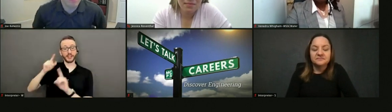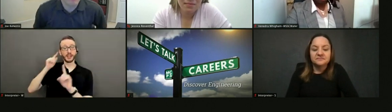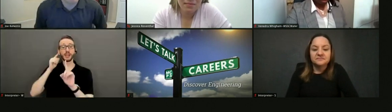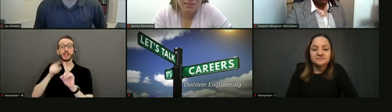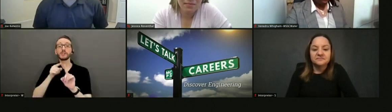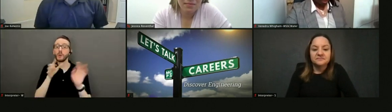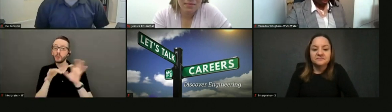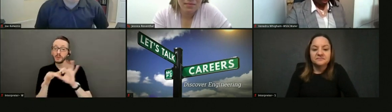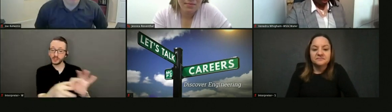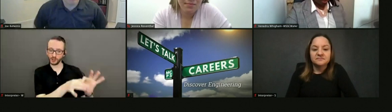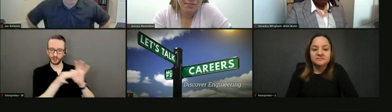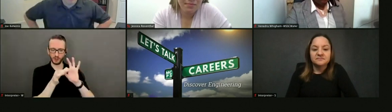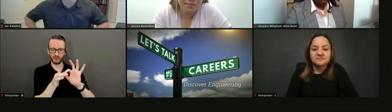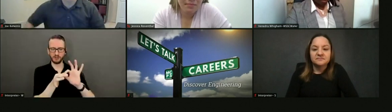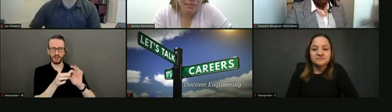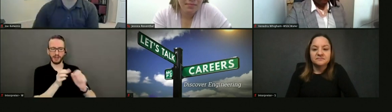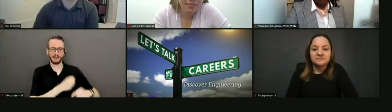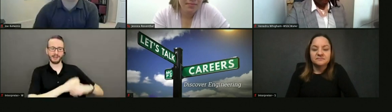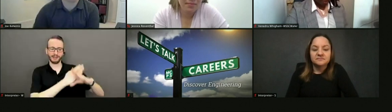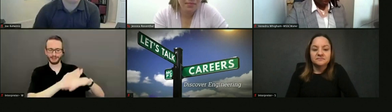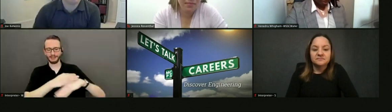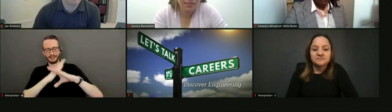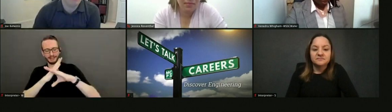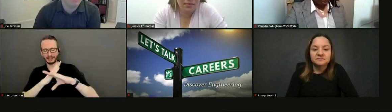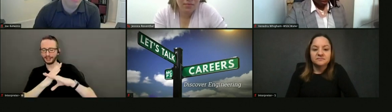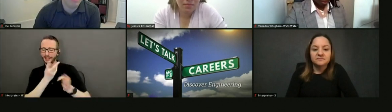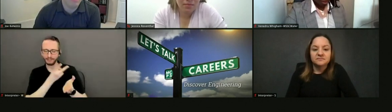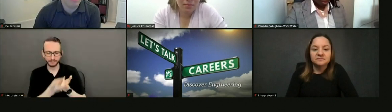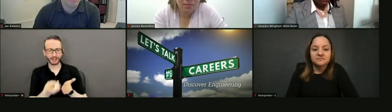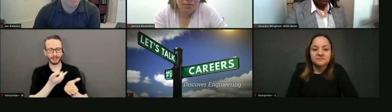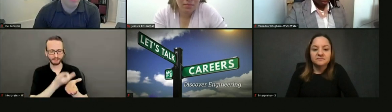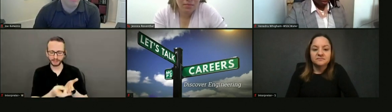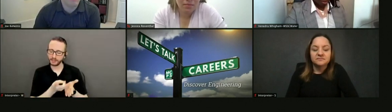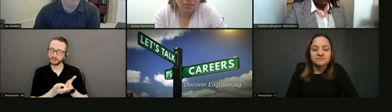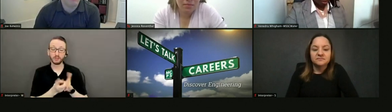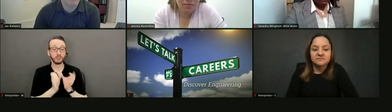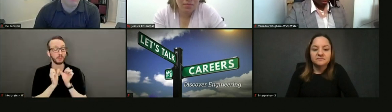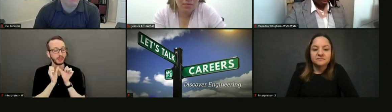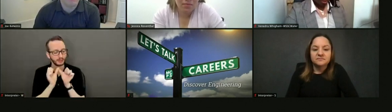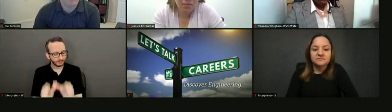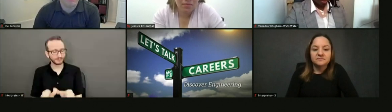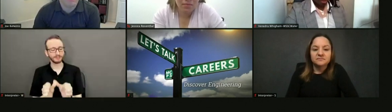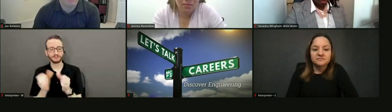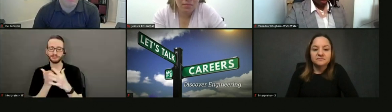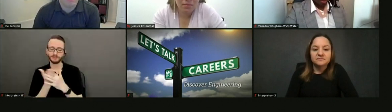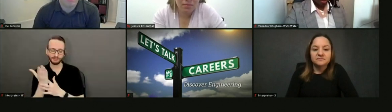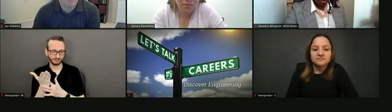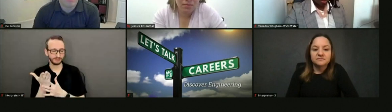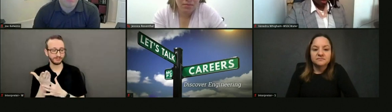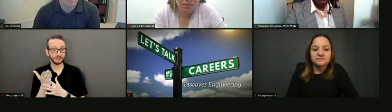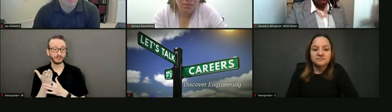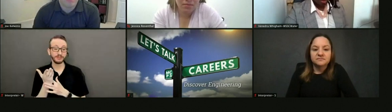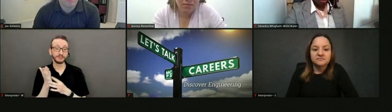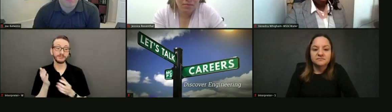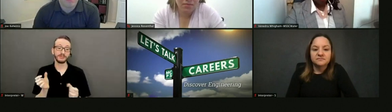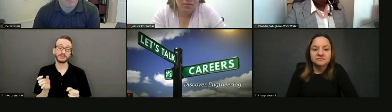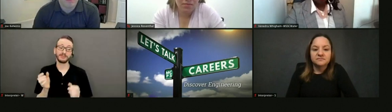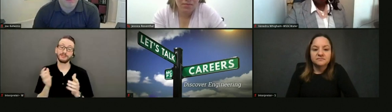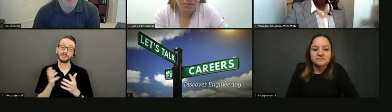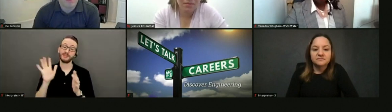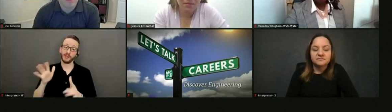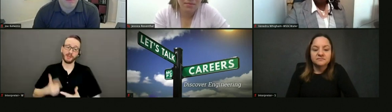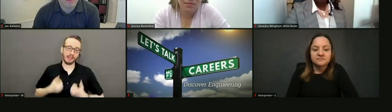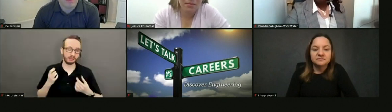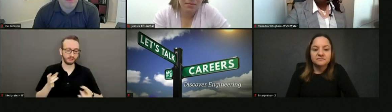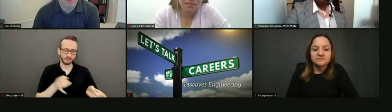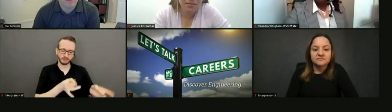overcame obstacles, so failed over and over and over and persisted, certainly had a lot of tragedy in their life and still